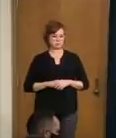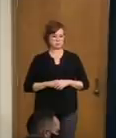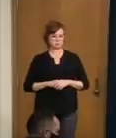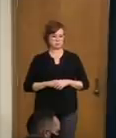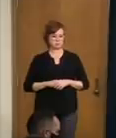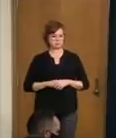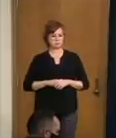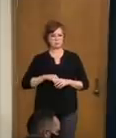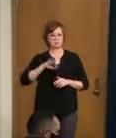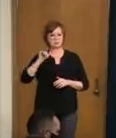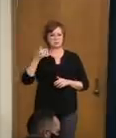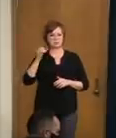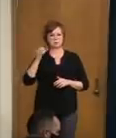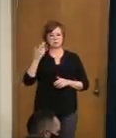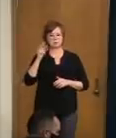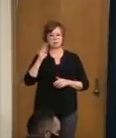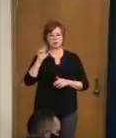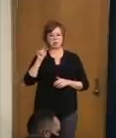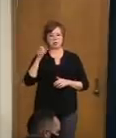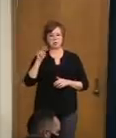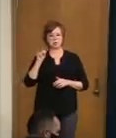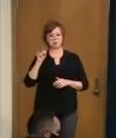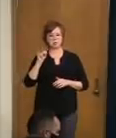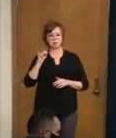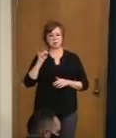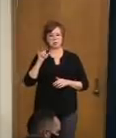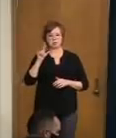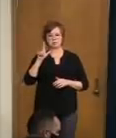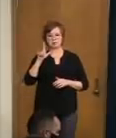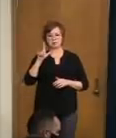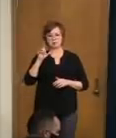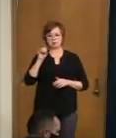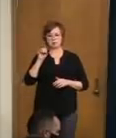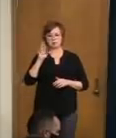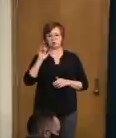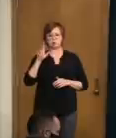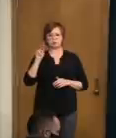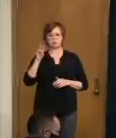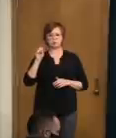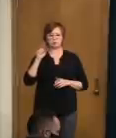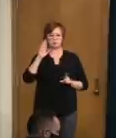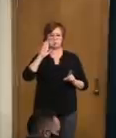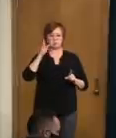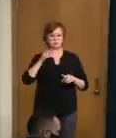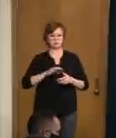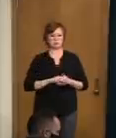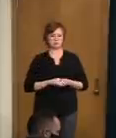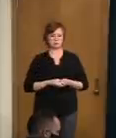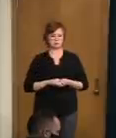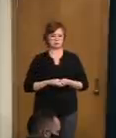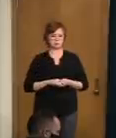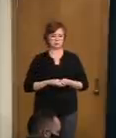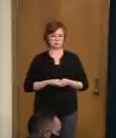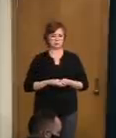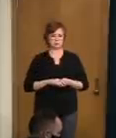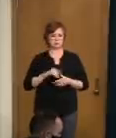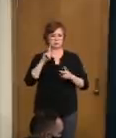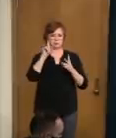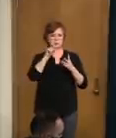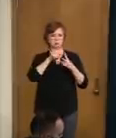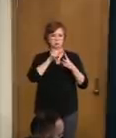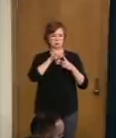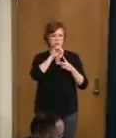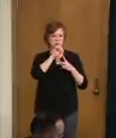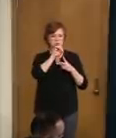We have Jonathan Guignard with Global. Hi, this is either for